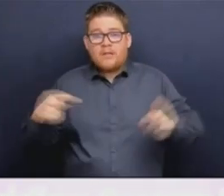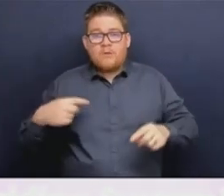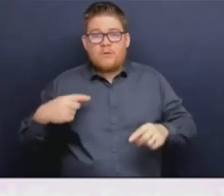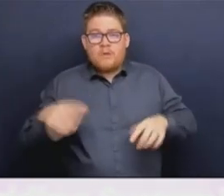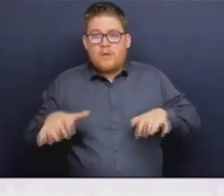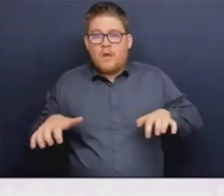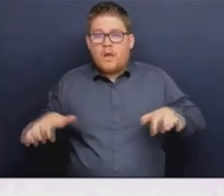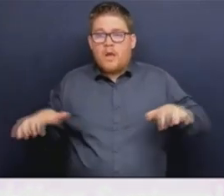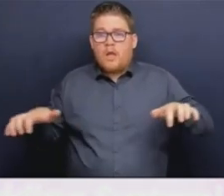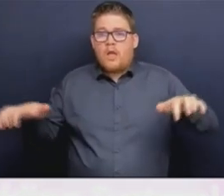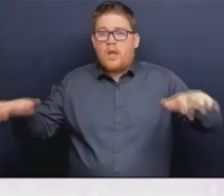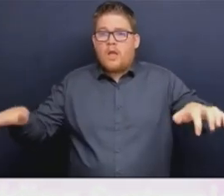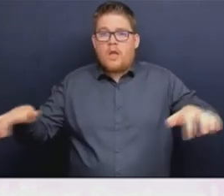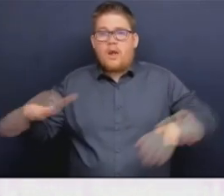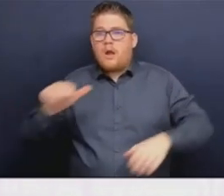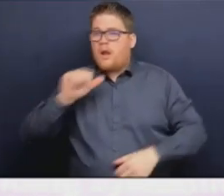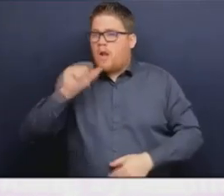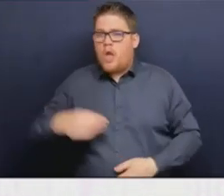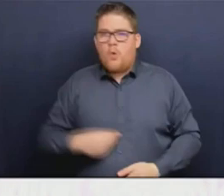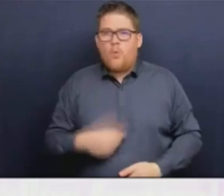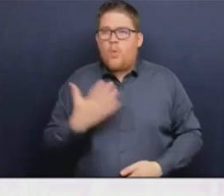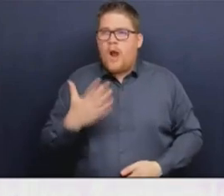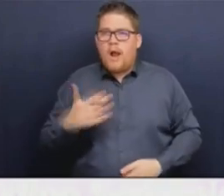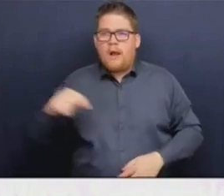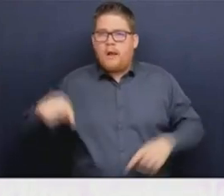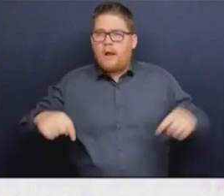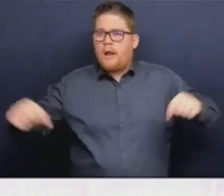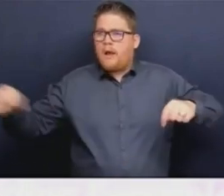BC legislature.